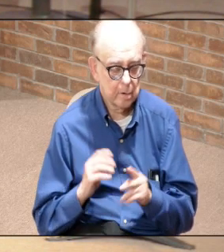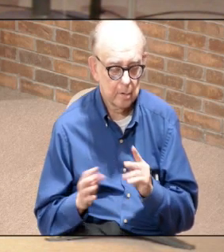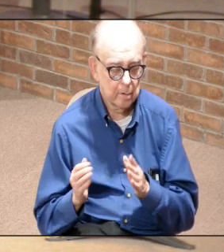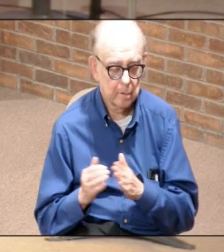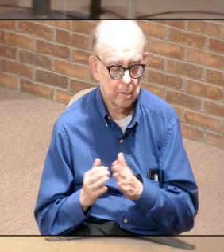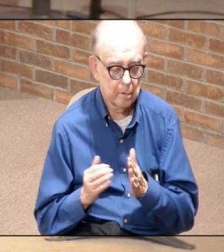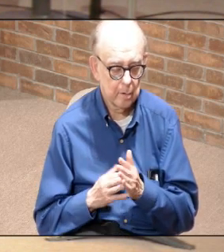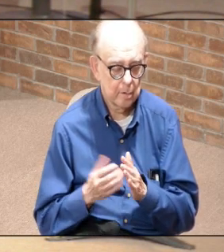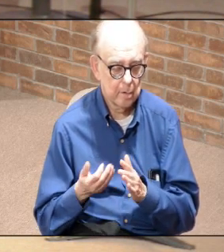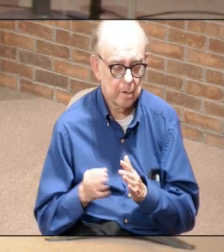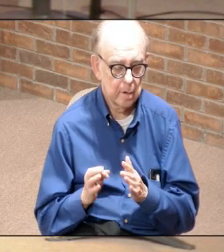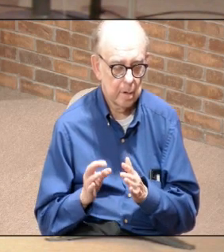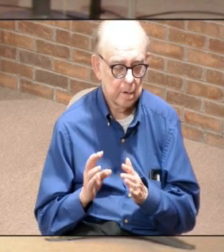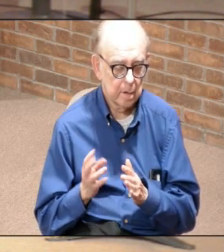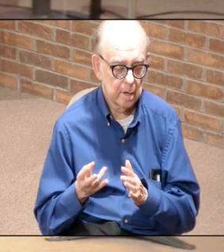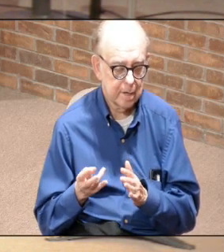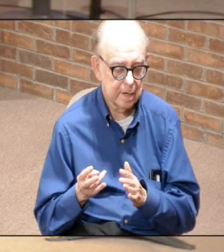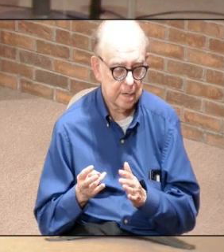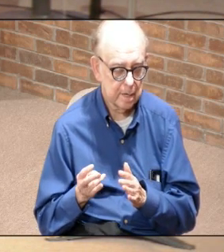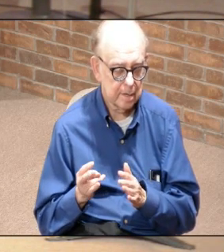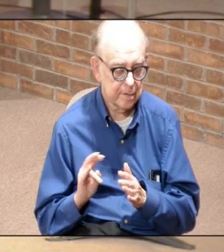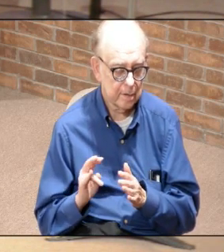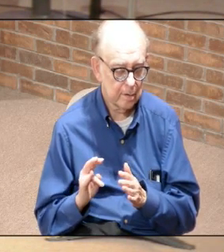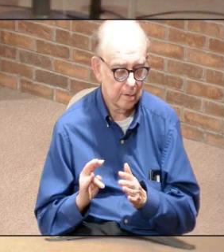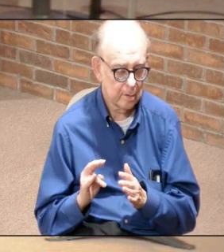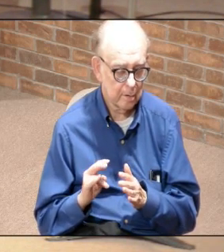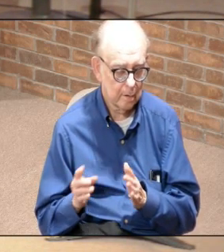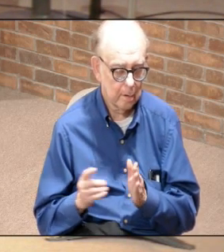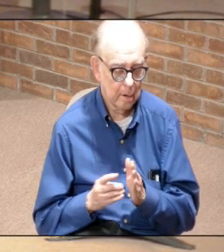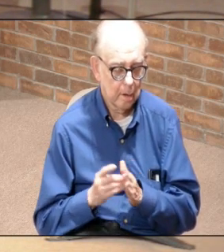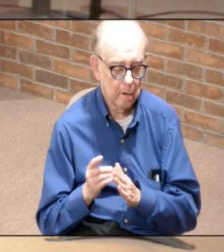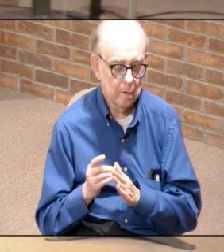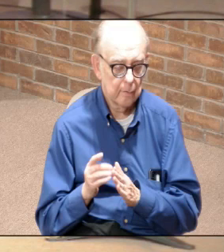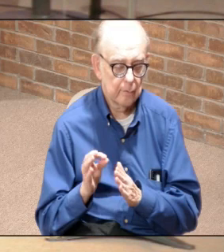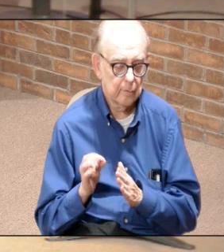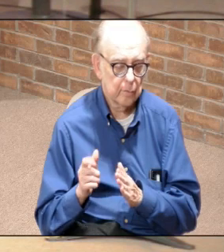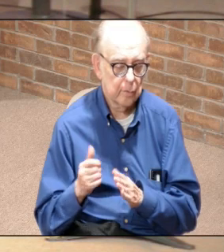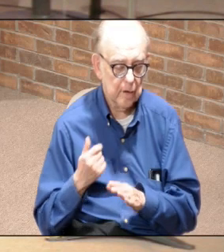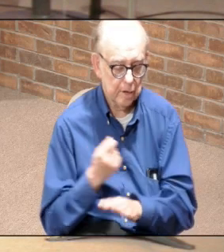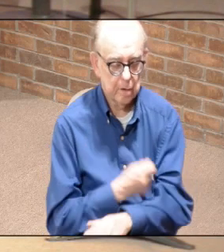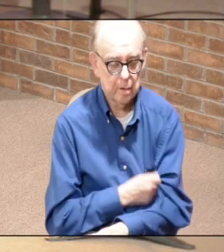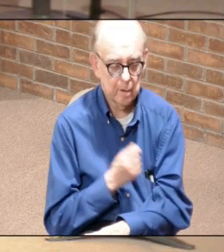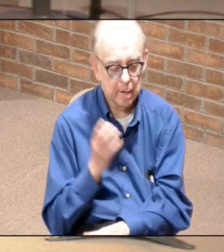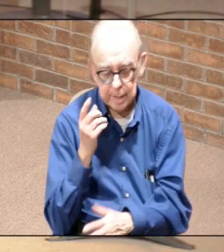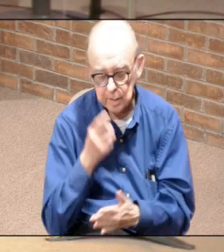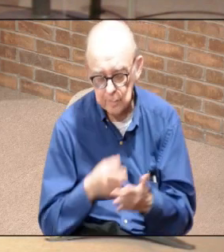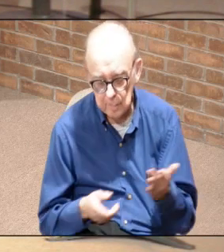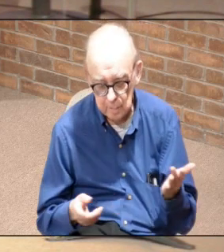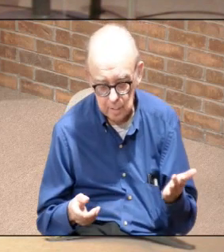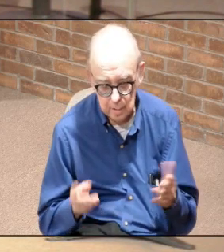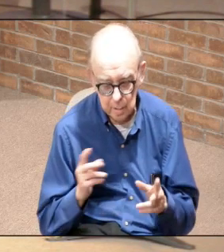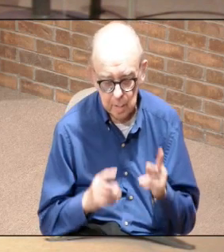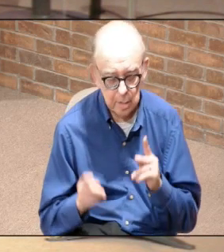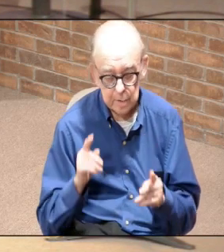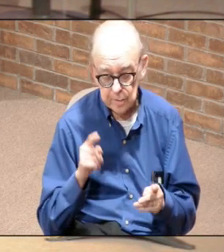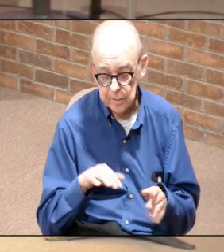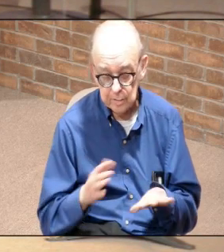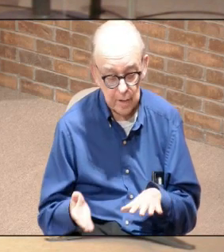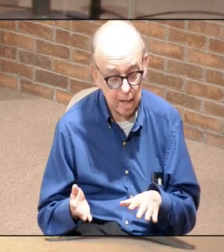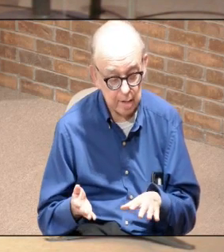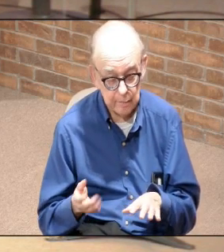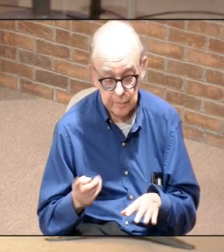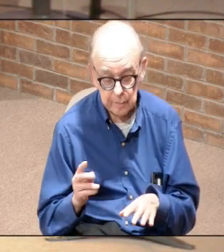millions of people in 1917. They developed a flu shot. But guess what? People still die from the